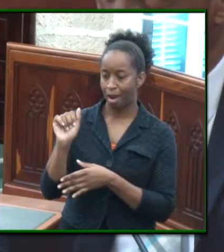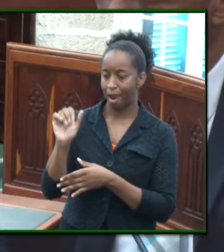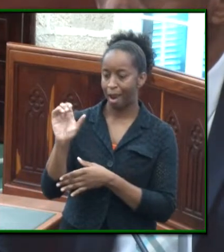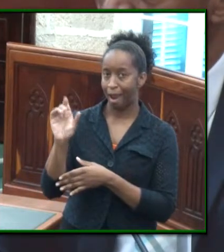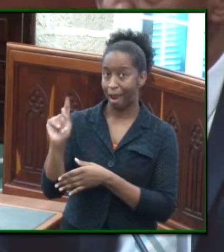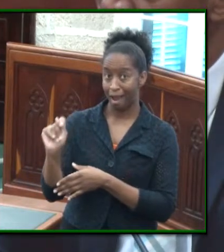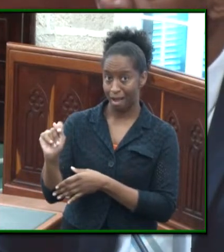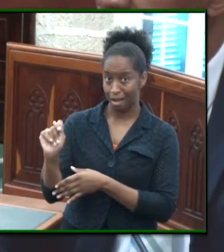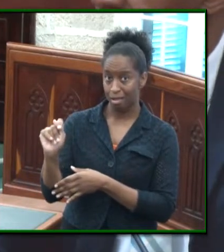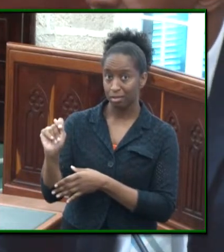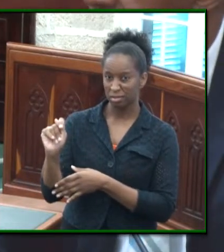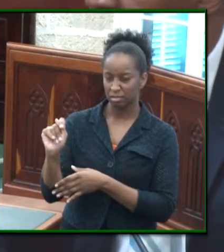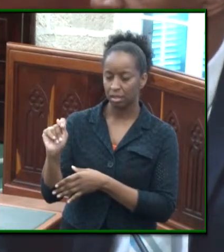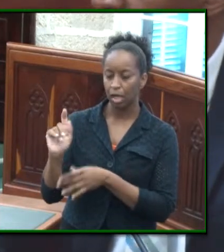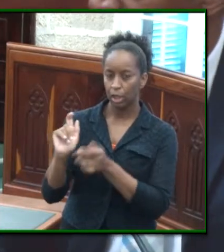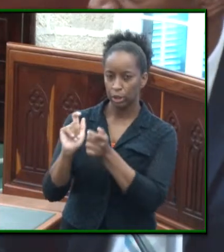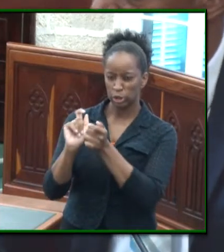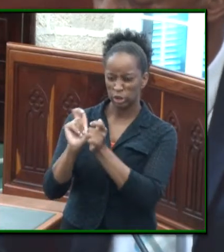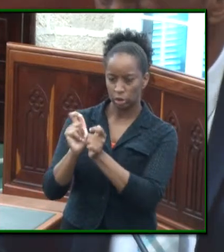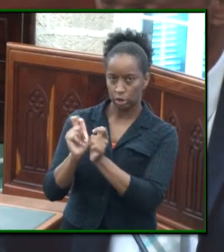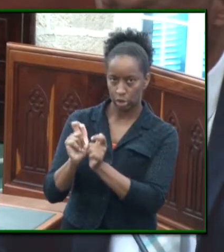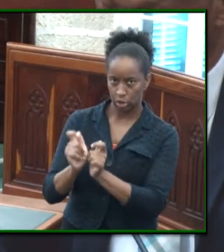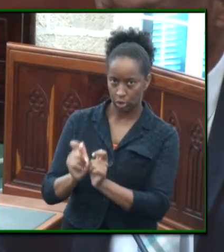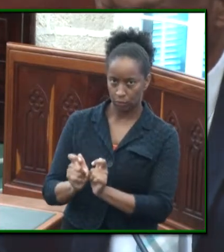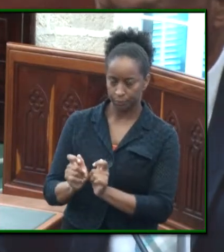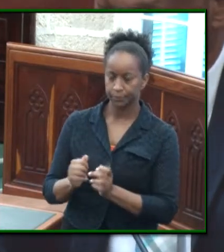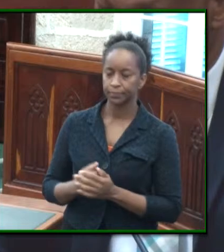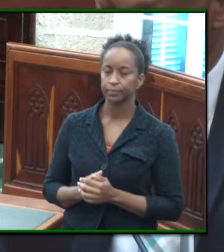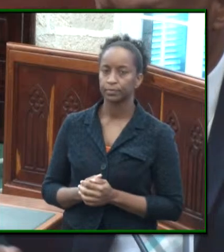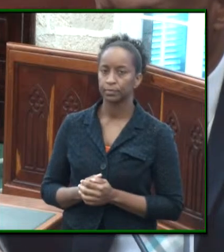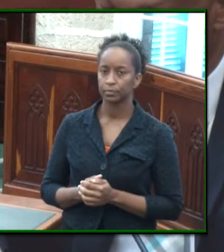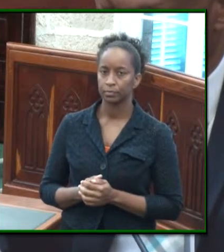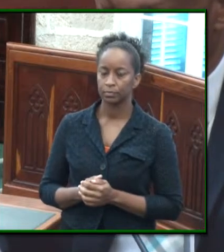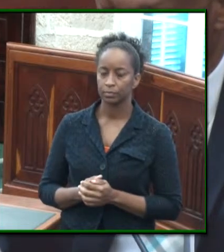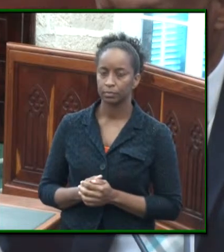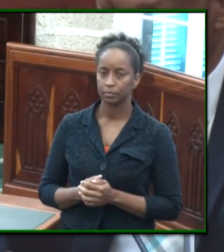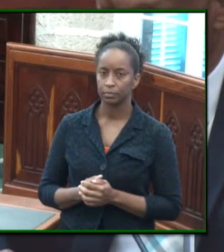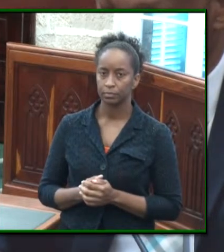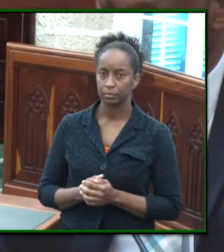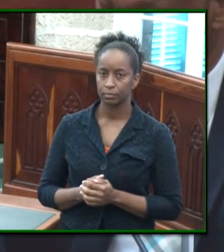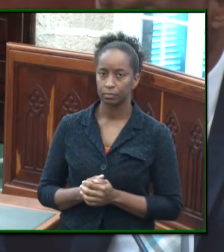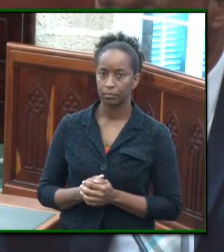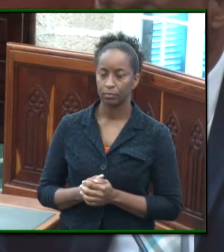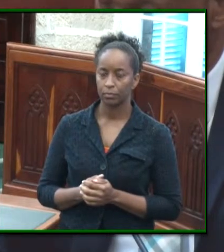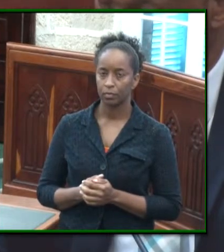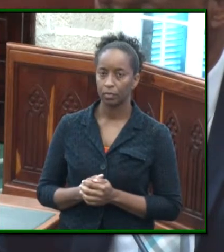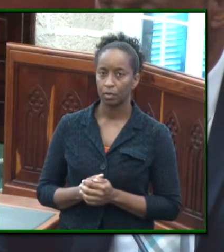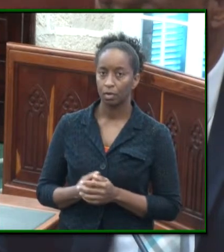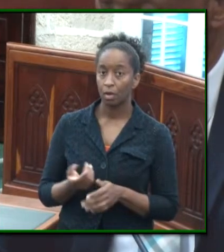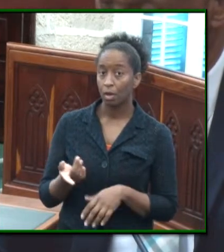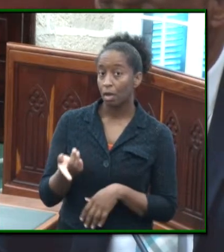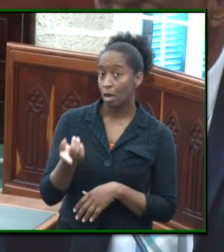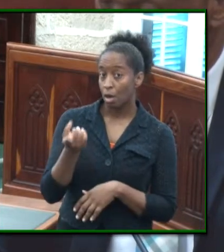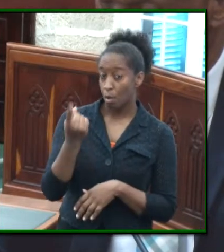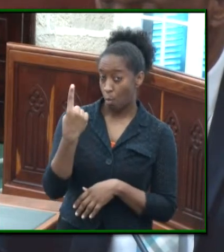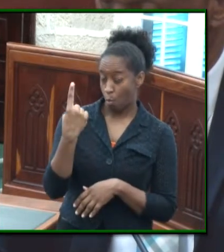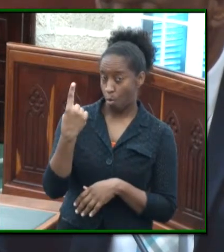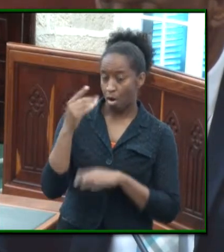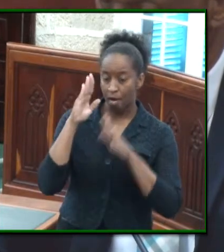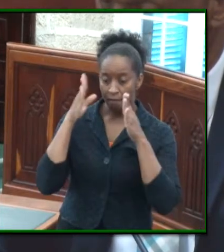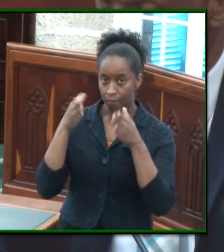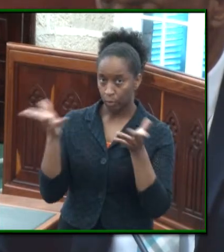Among the things that we dealt with on that occasion was the